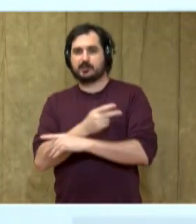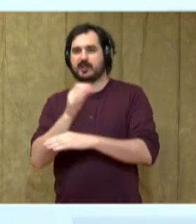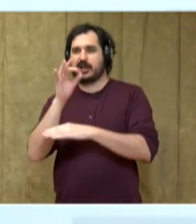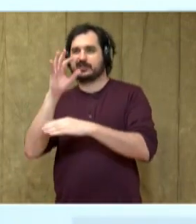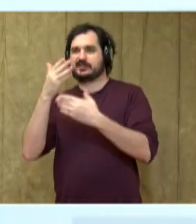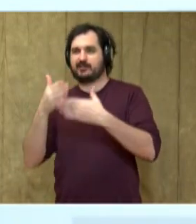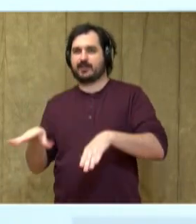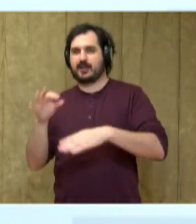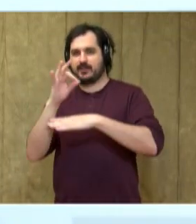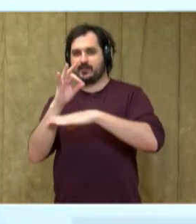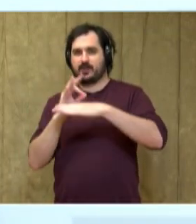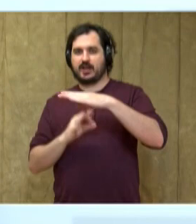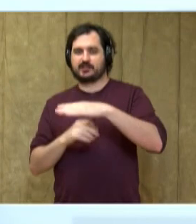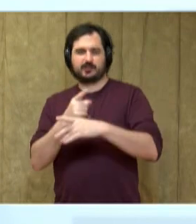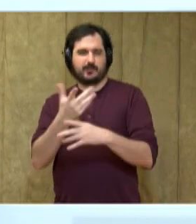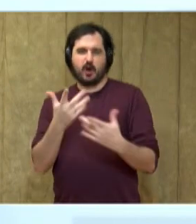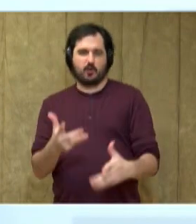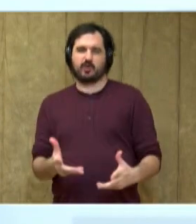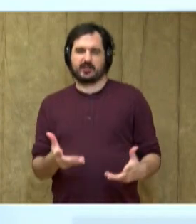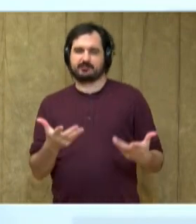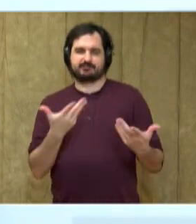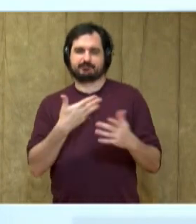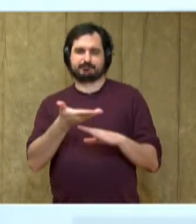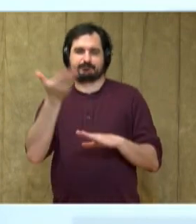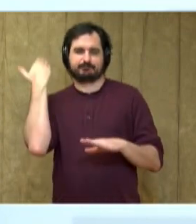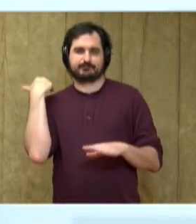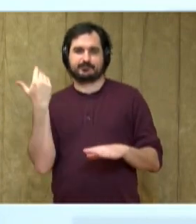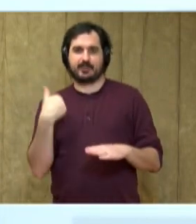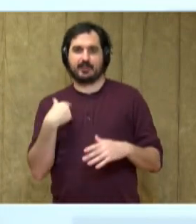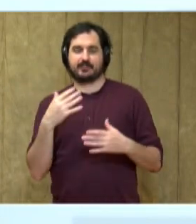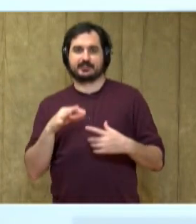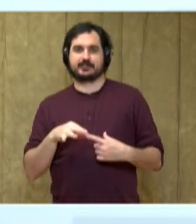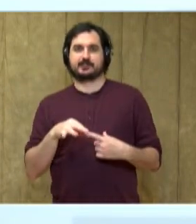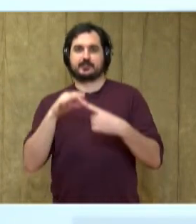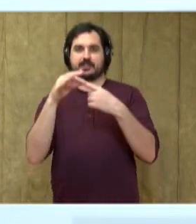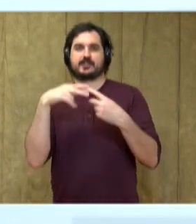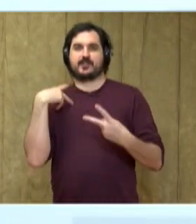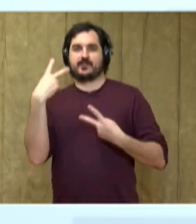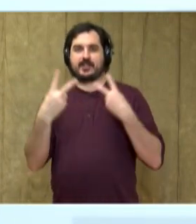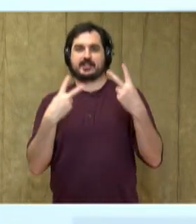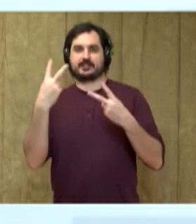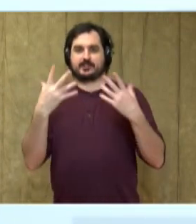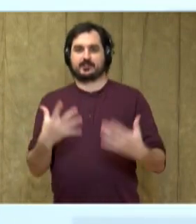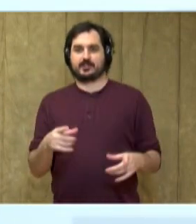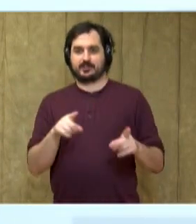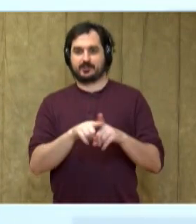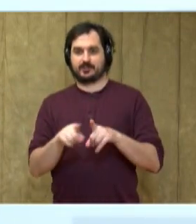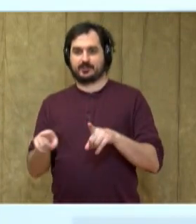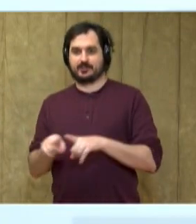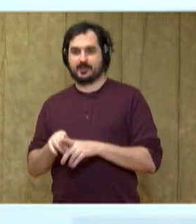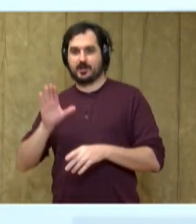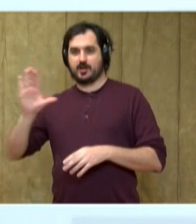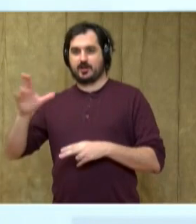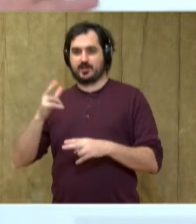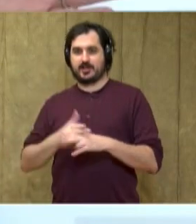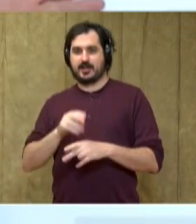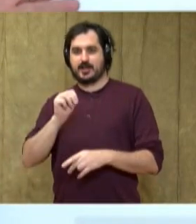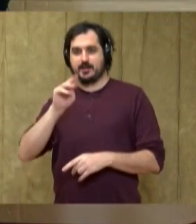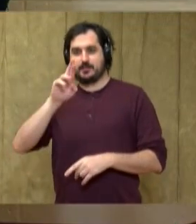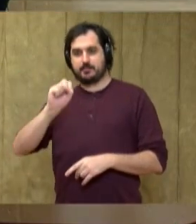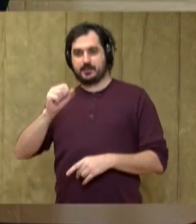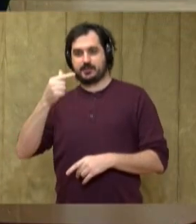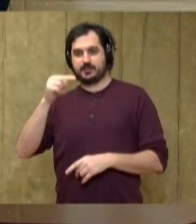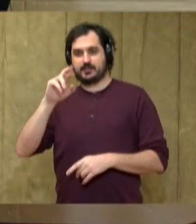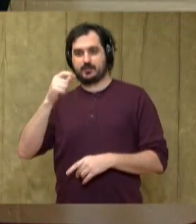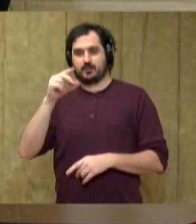going to do that starting today. I have a very special visitor with me today as well. Her name is Mrs. Gregory. Mrs. Gregory